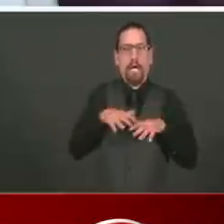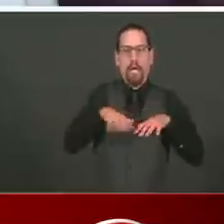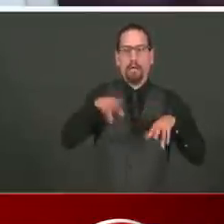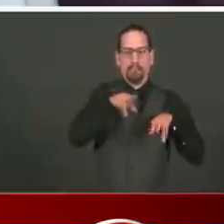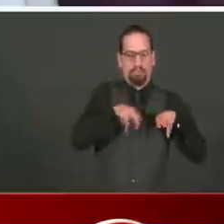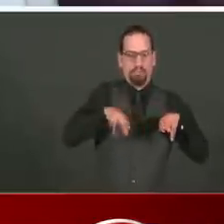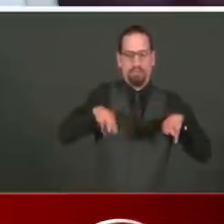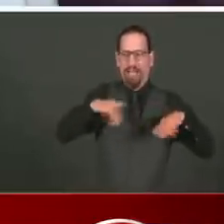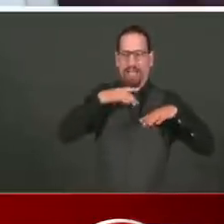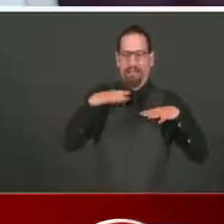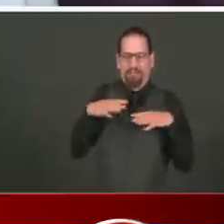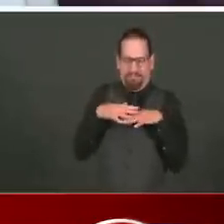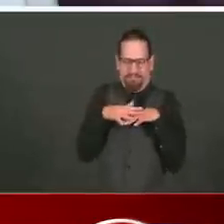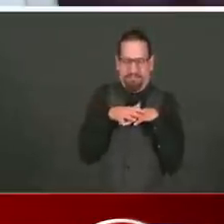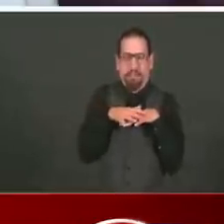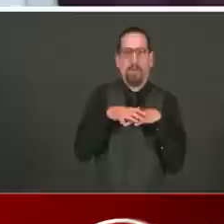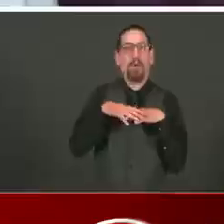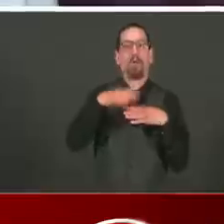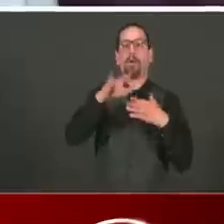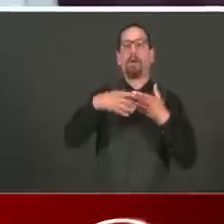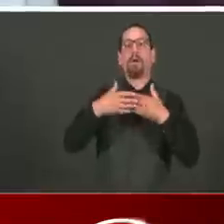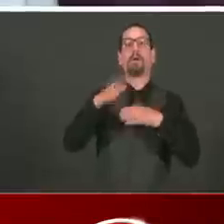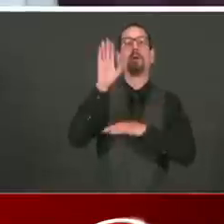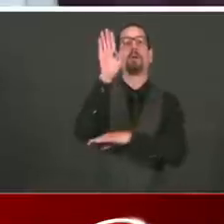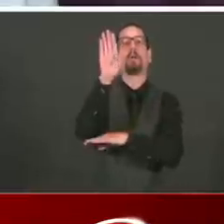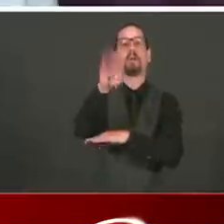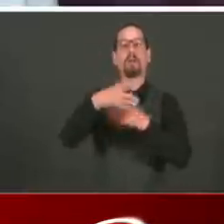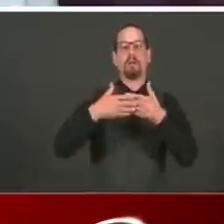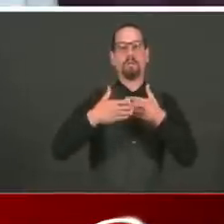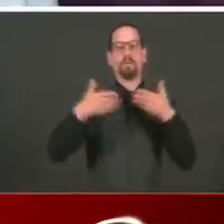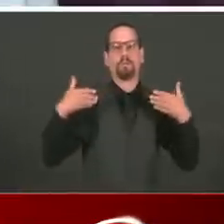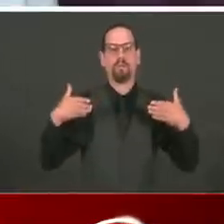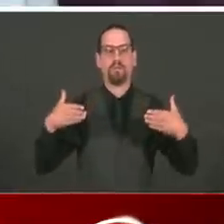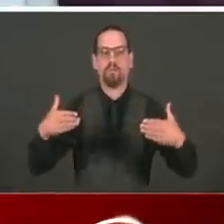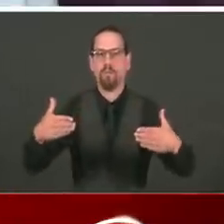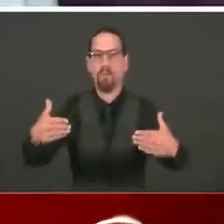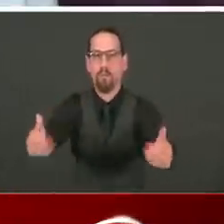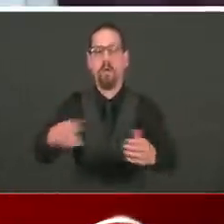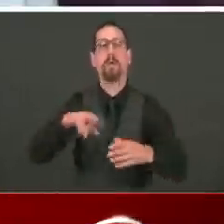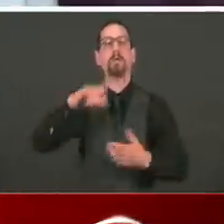So we saw a lot of people piling into cars, 8, 10 people